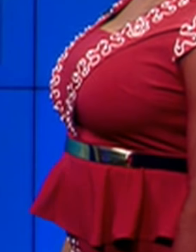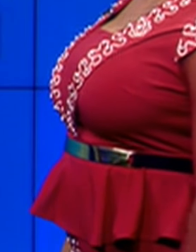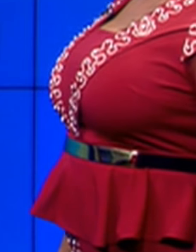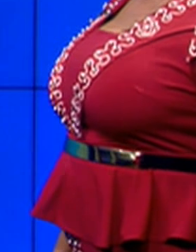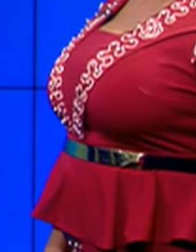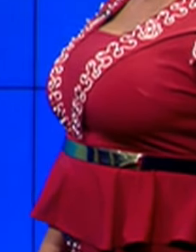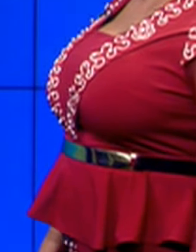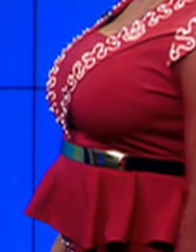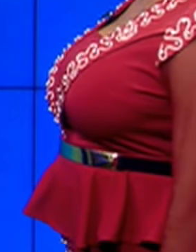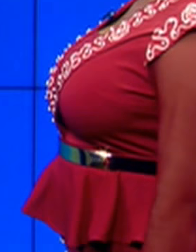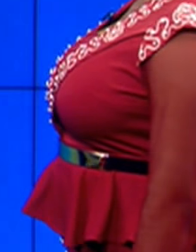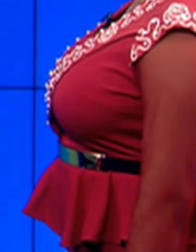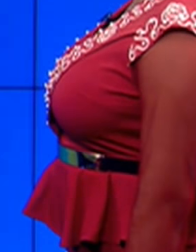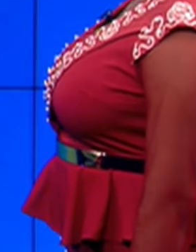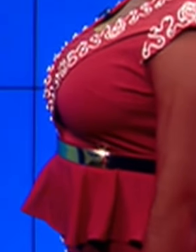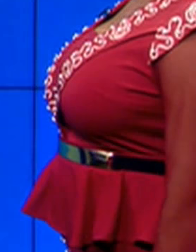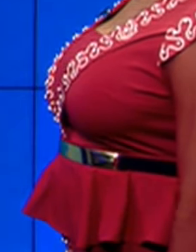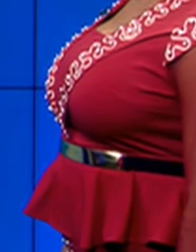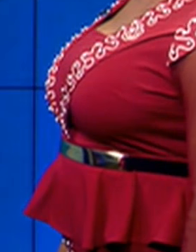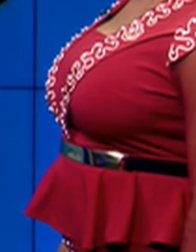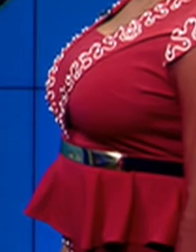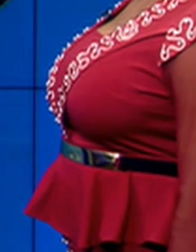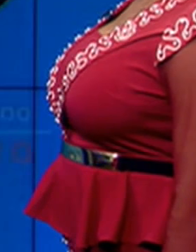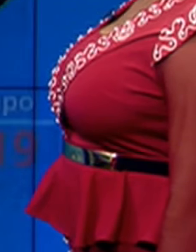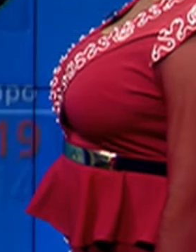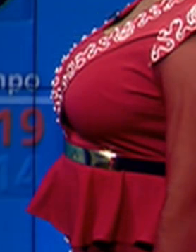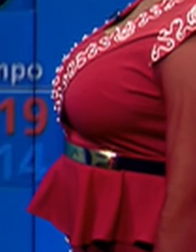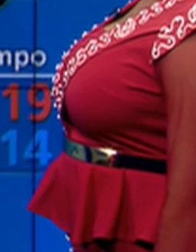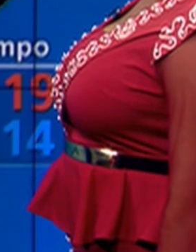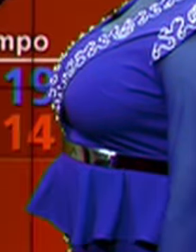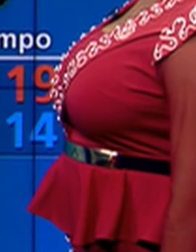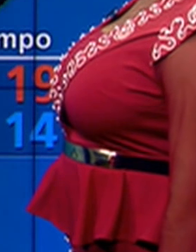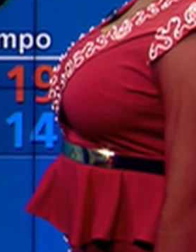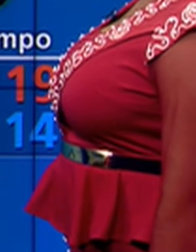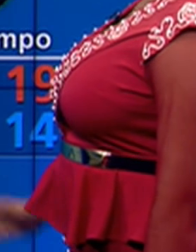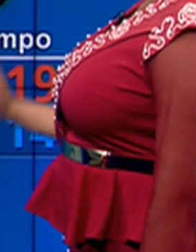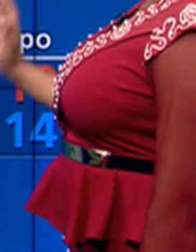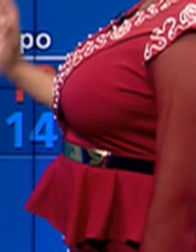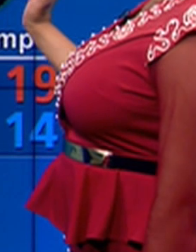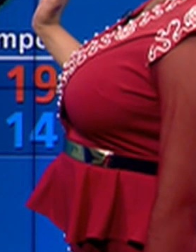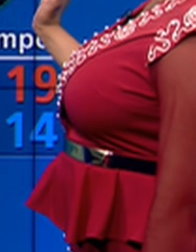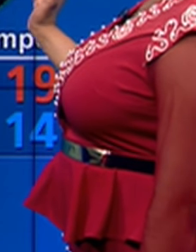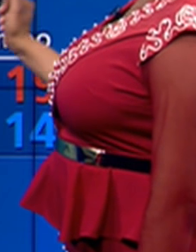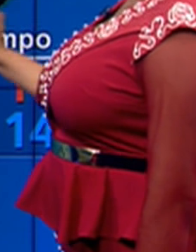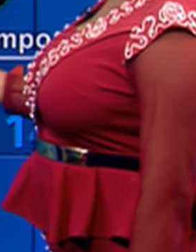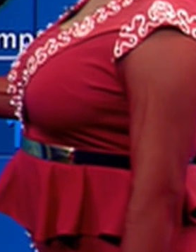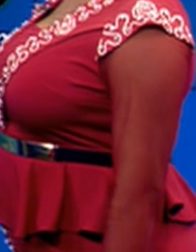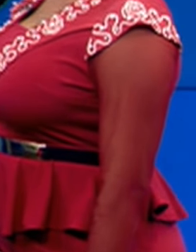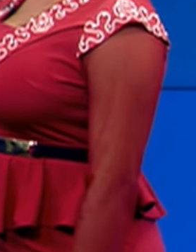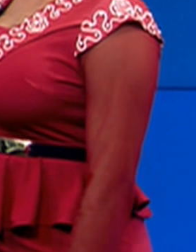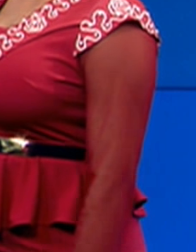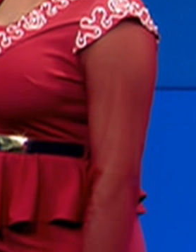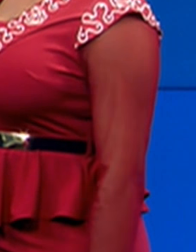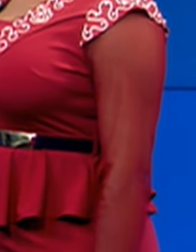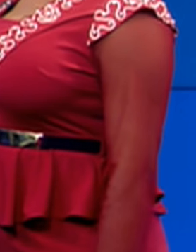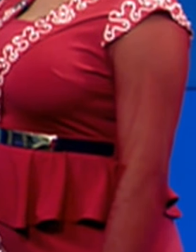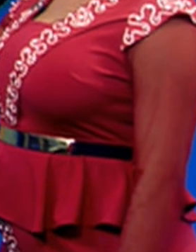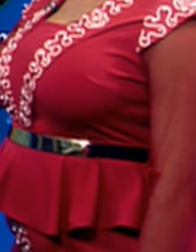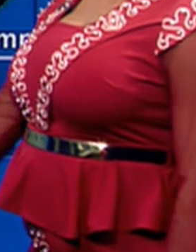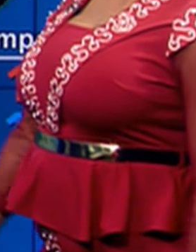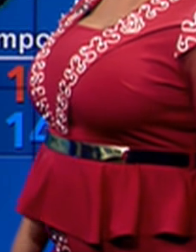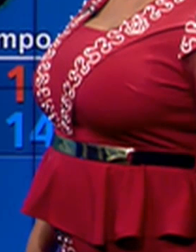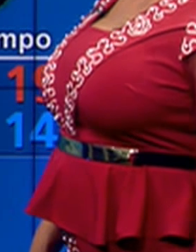ba tla itemogela moya mesong le mantšiboe ga re tswela pele go Eastern Cape jwale le gona go ntse go ruthela re lebelela Mthatha re lebelela le gona Makhanda go